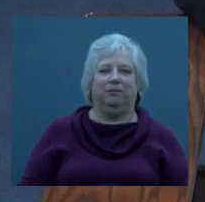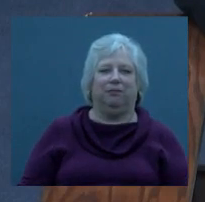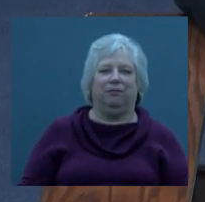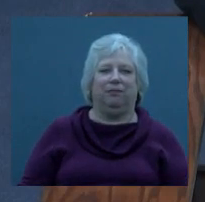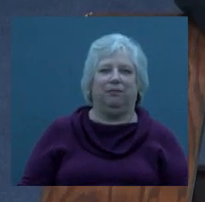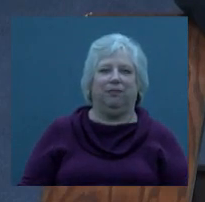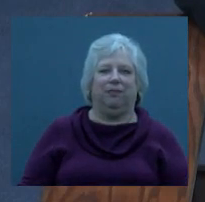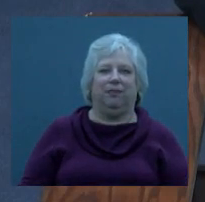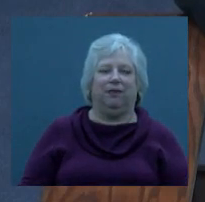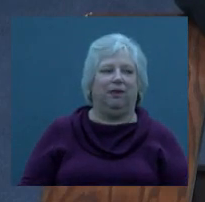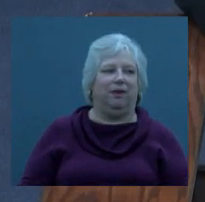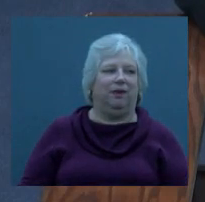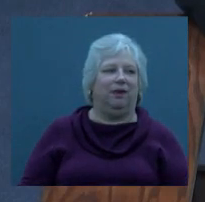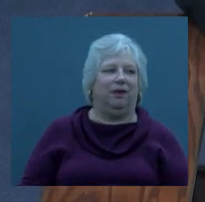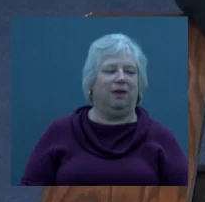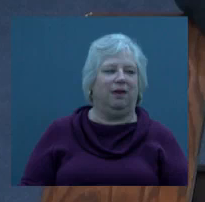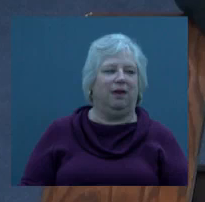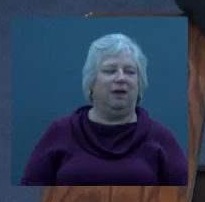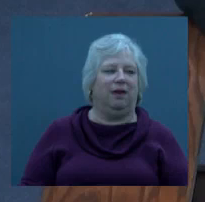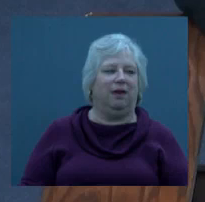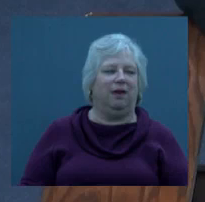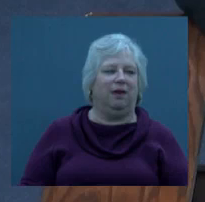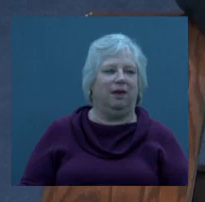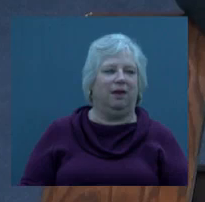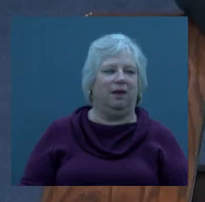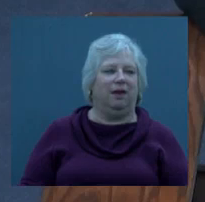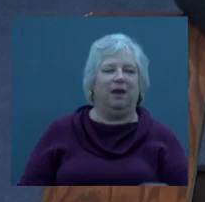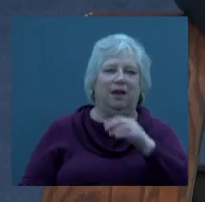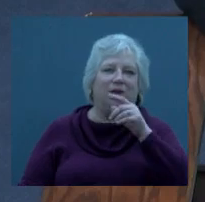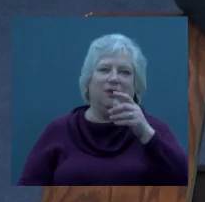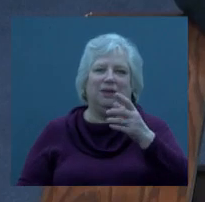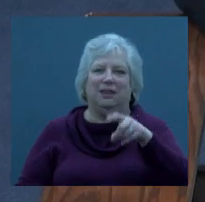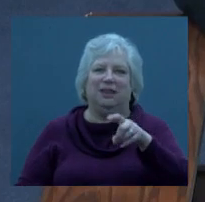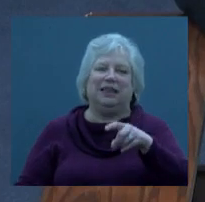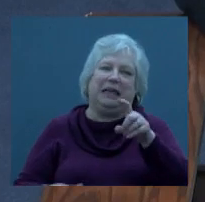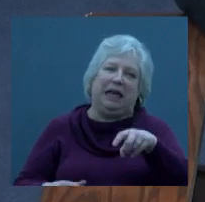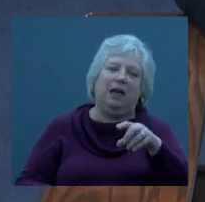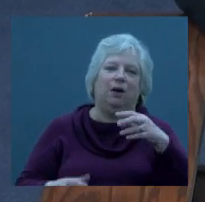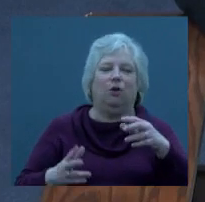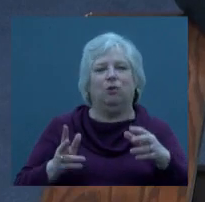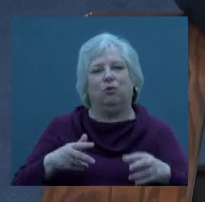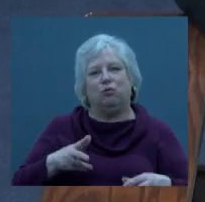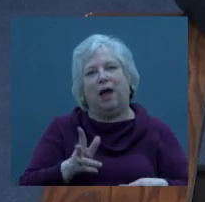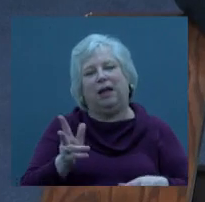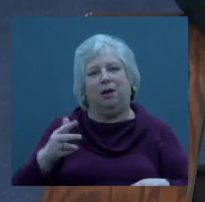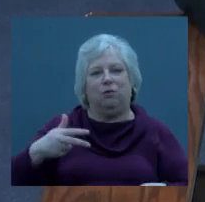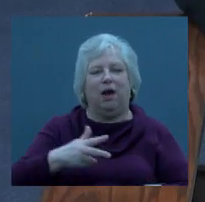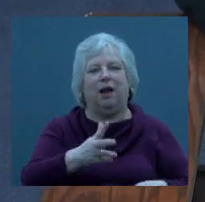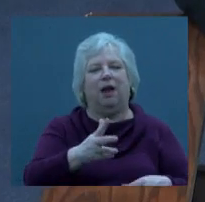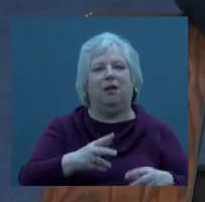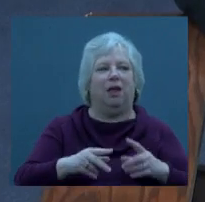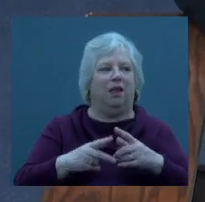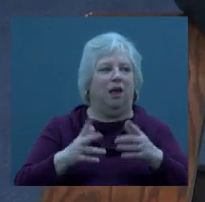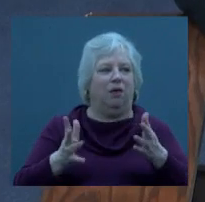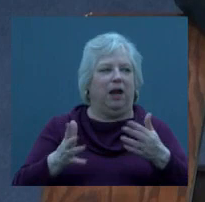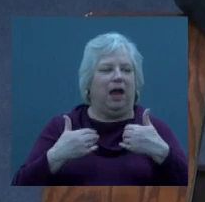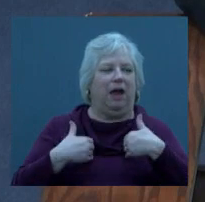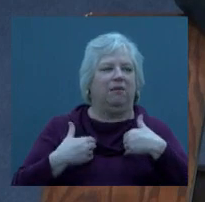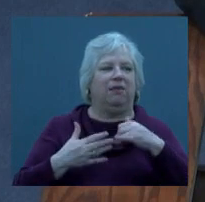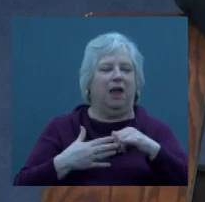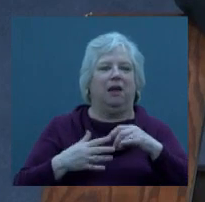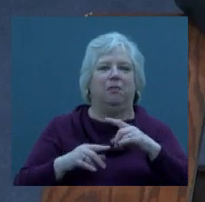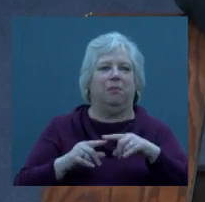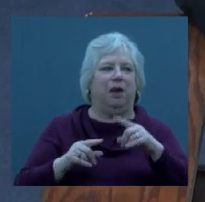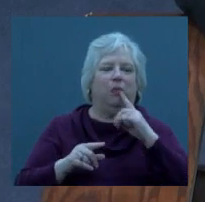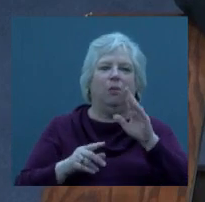They don't necessarily need a right in, right out there. They've already got a driveway down on the edge of their property. But